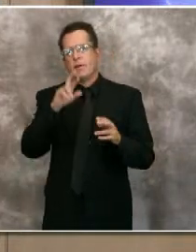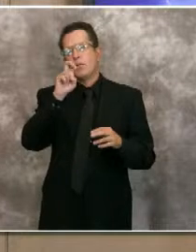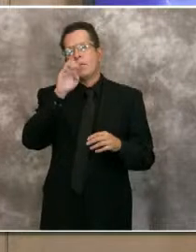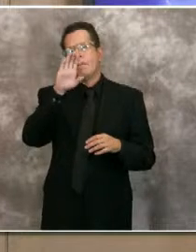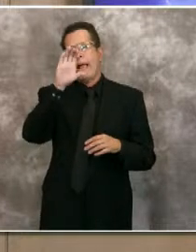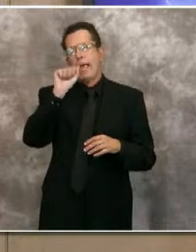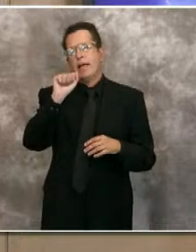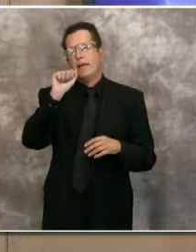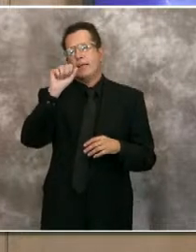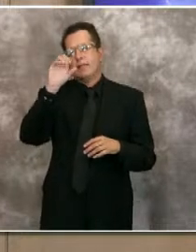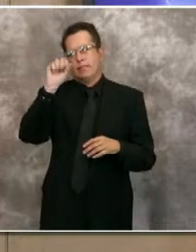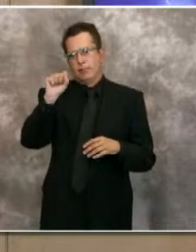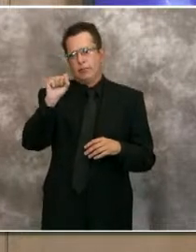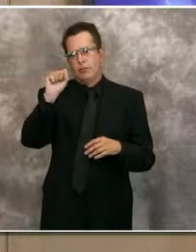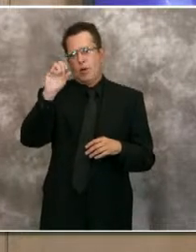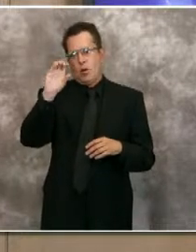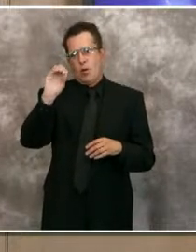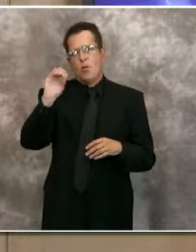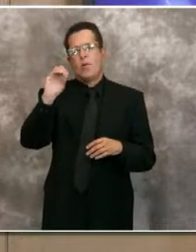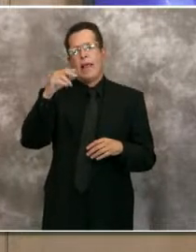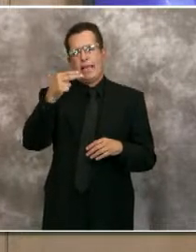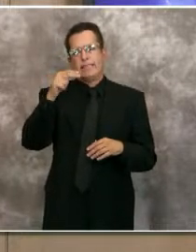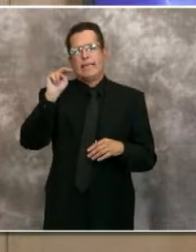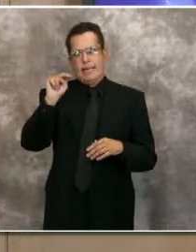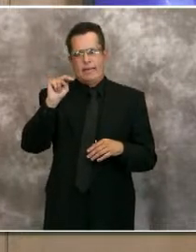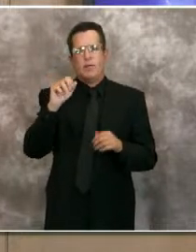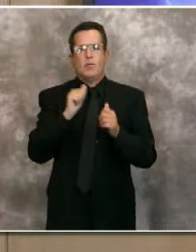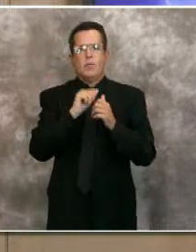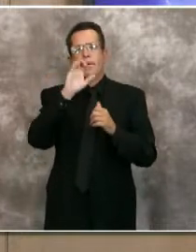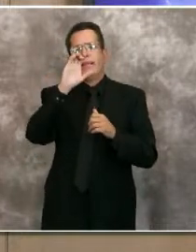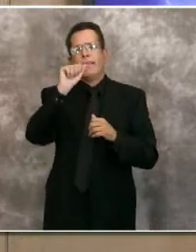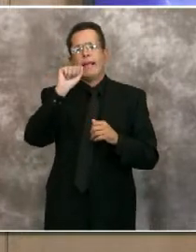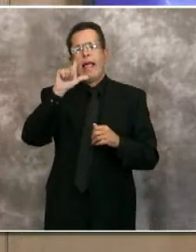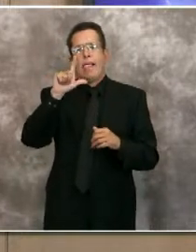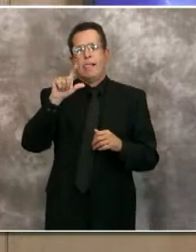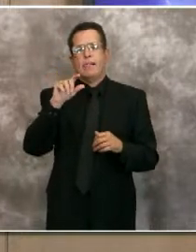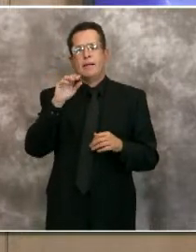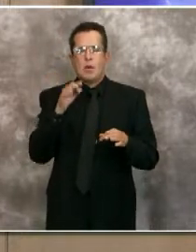Rebecca Soon with Cal Matters. Please state your question.